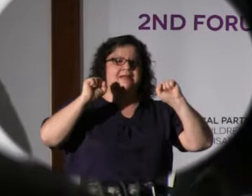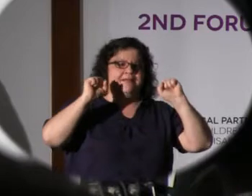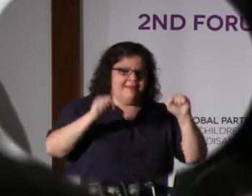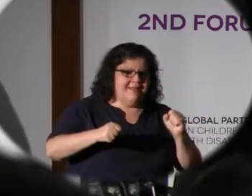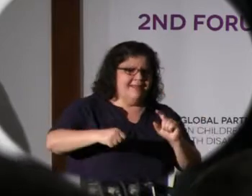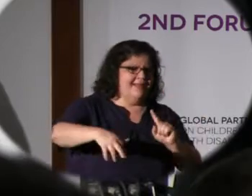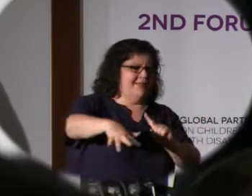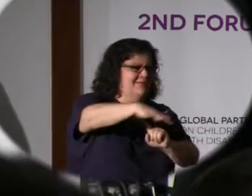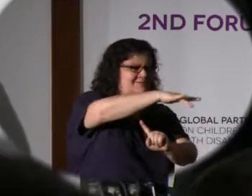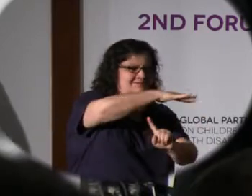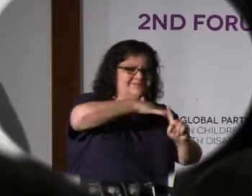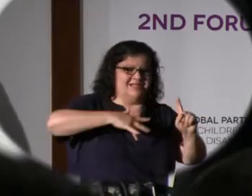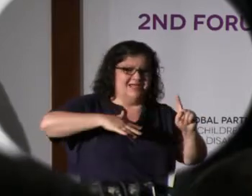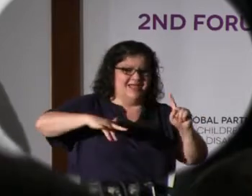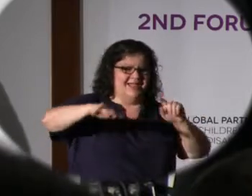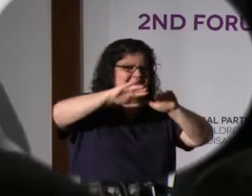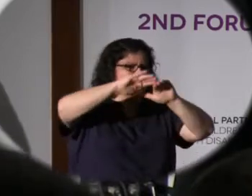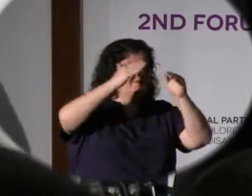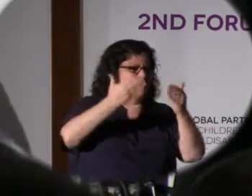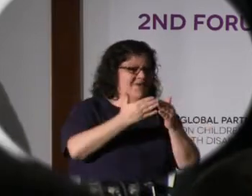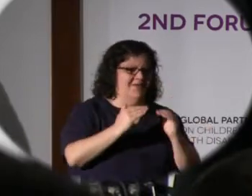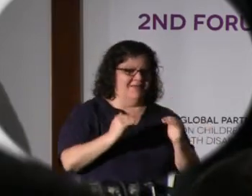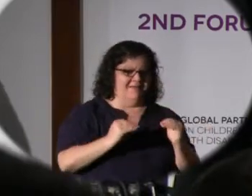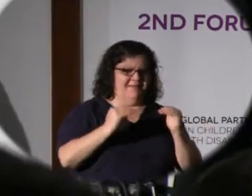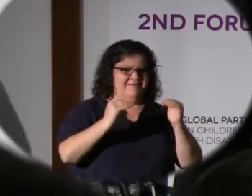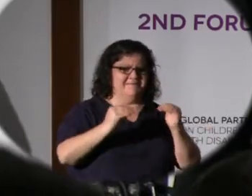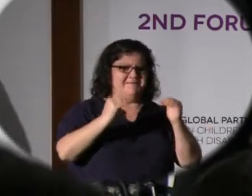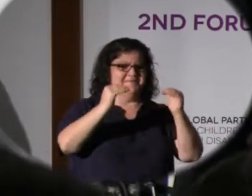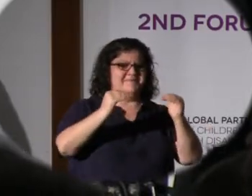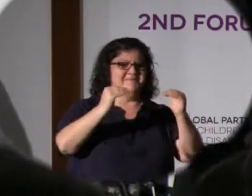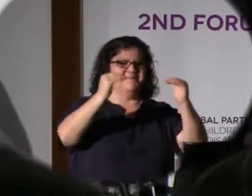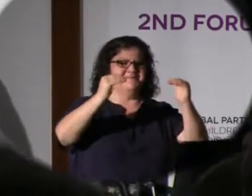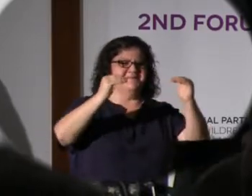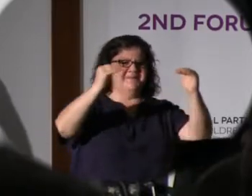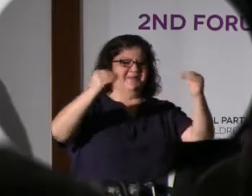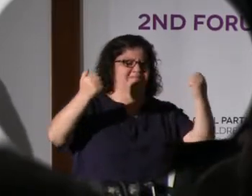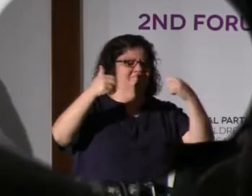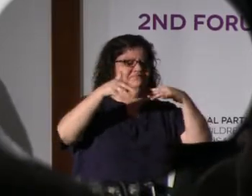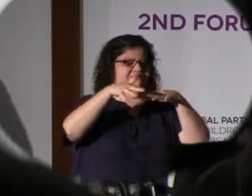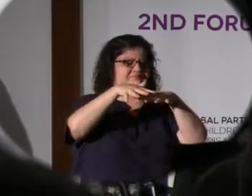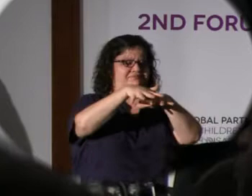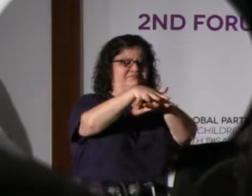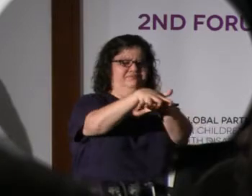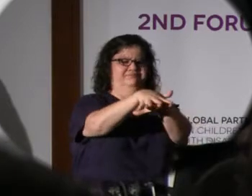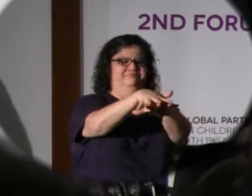an inclusive and sustainable society for all.